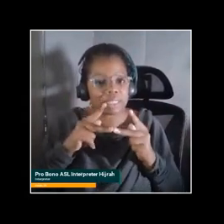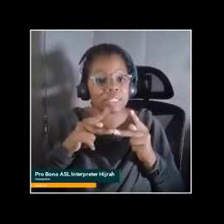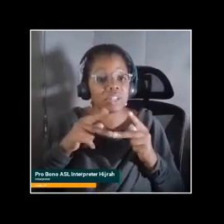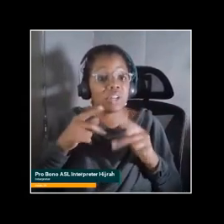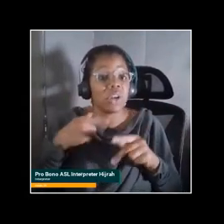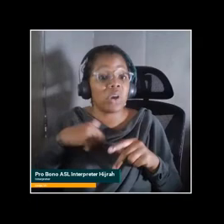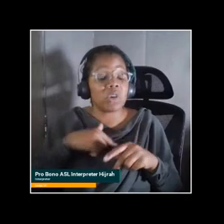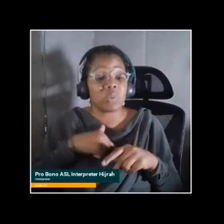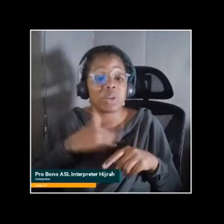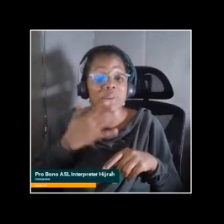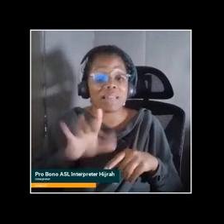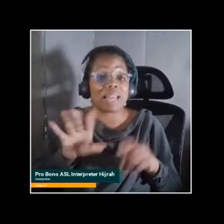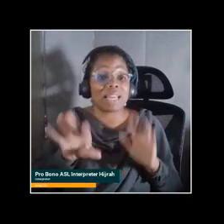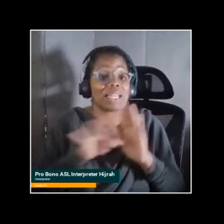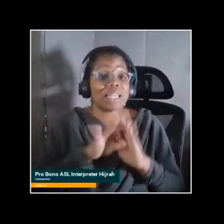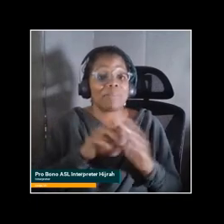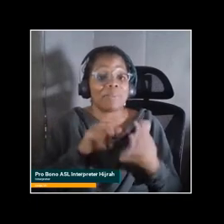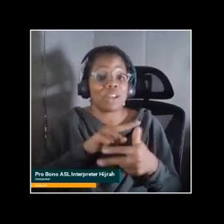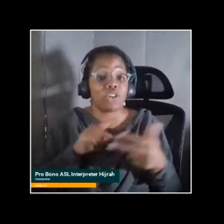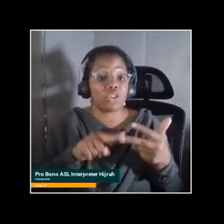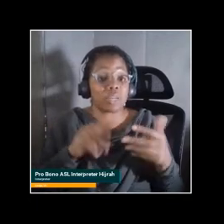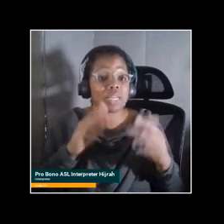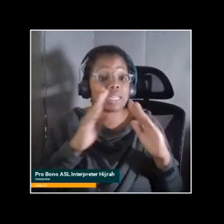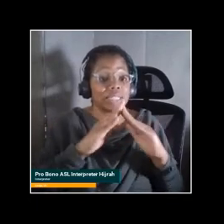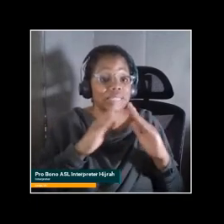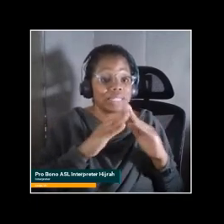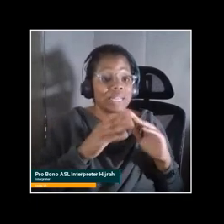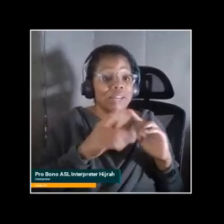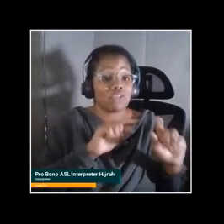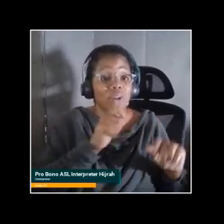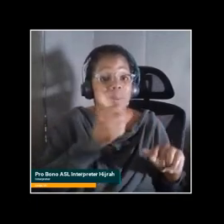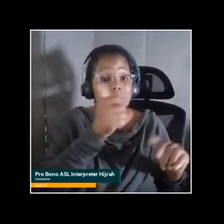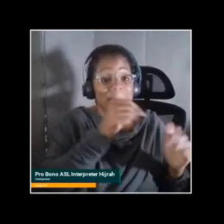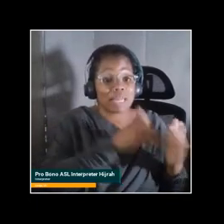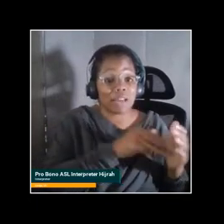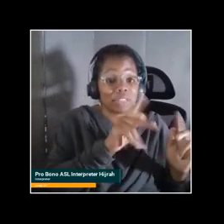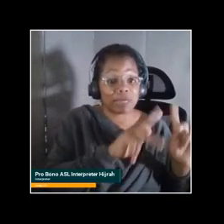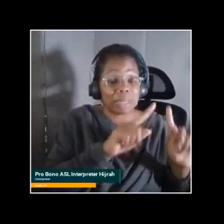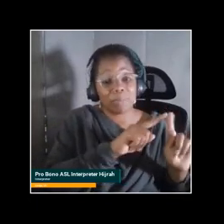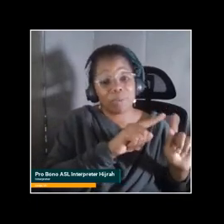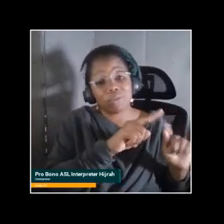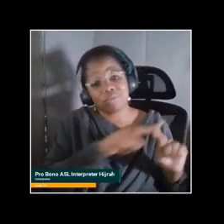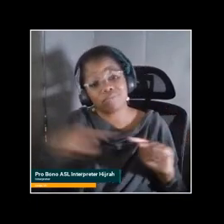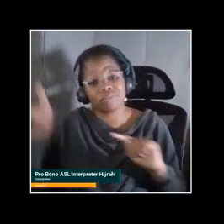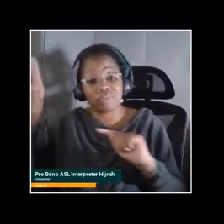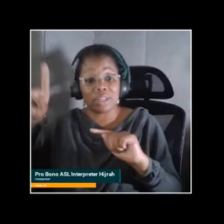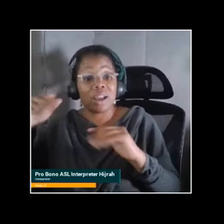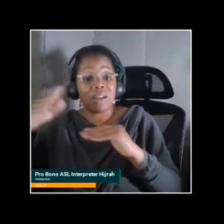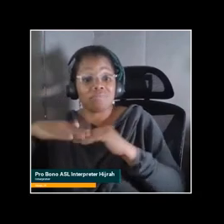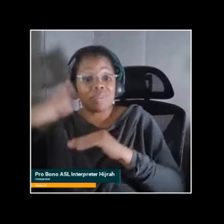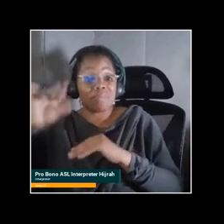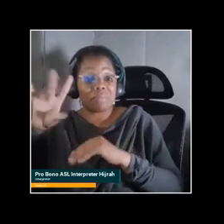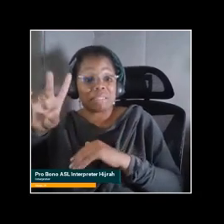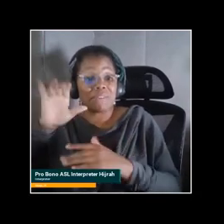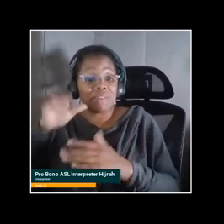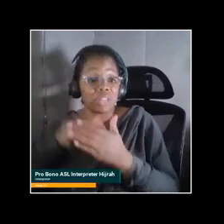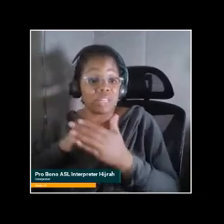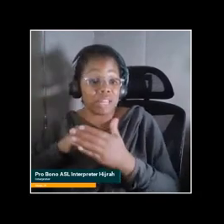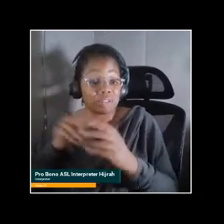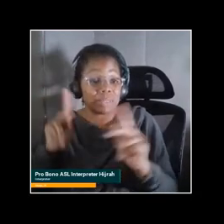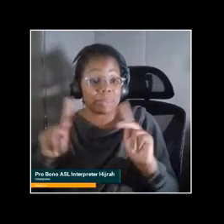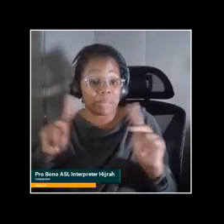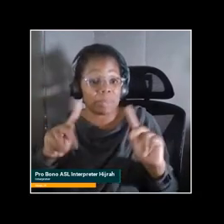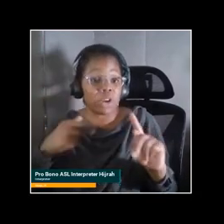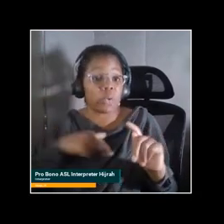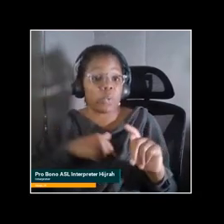to select three cities ranging from 10,000 to 700,000 population. And we have three